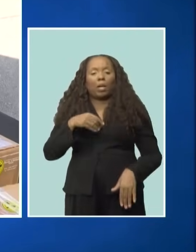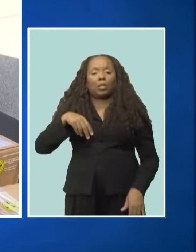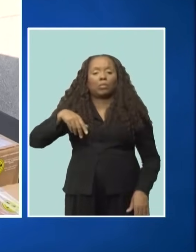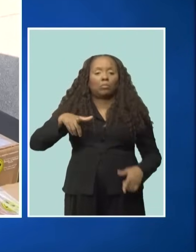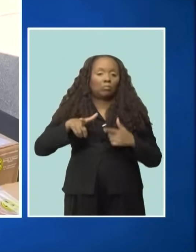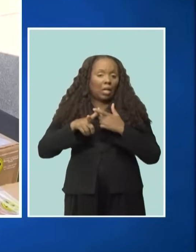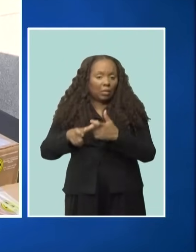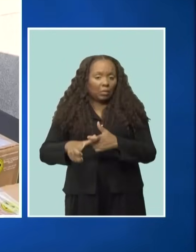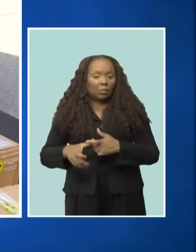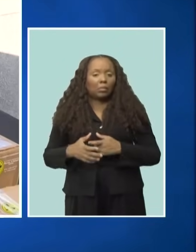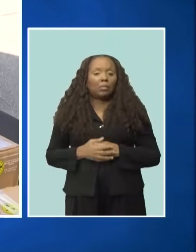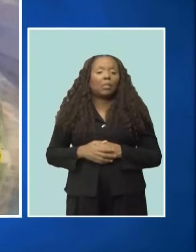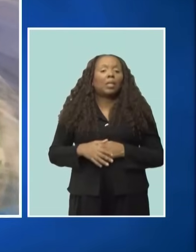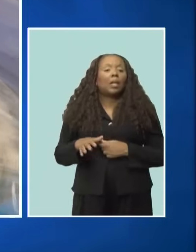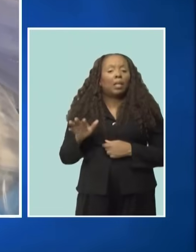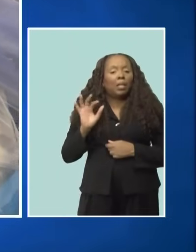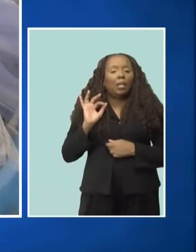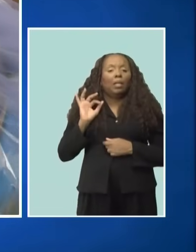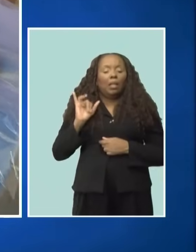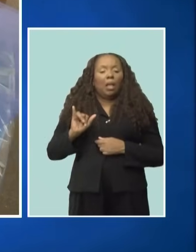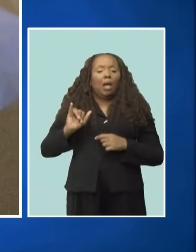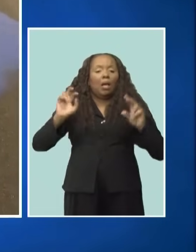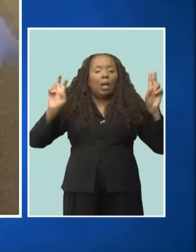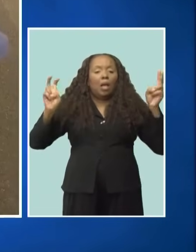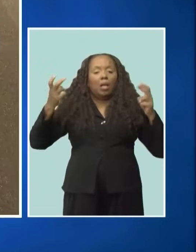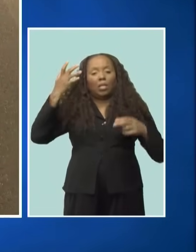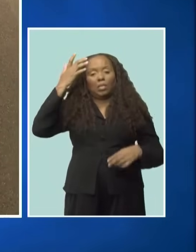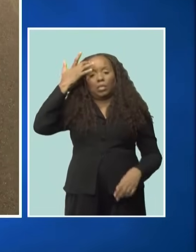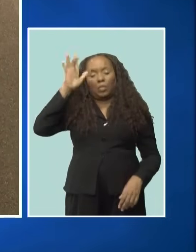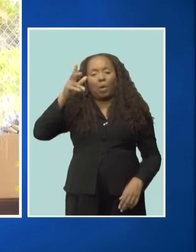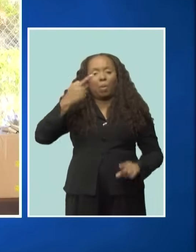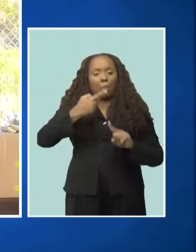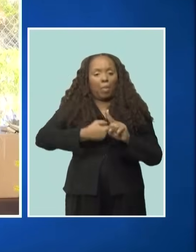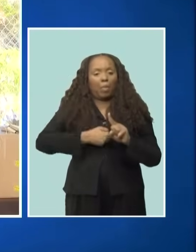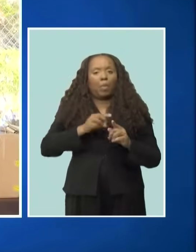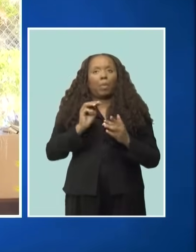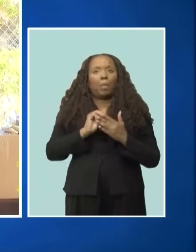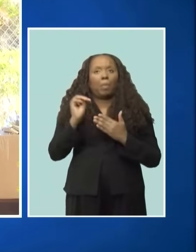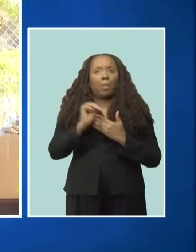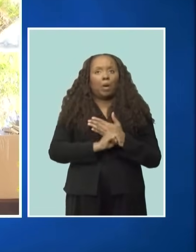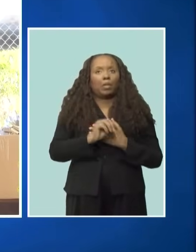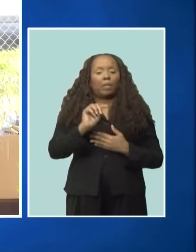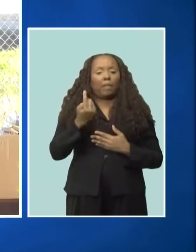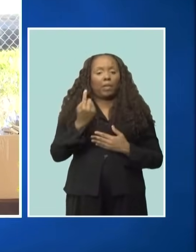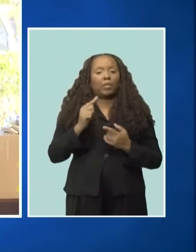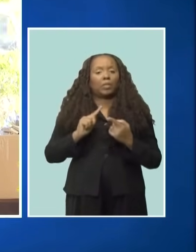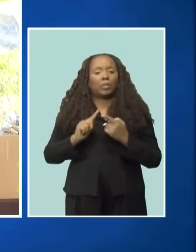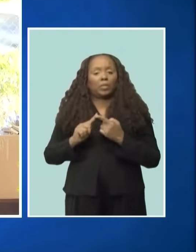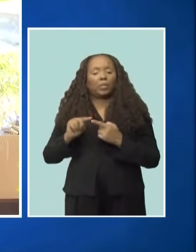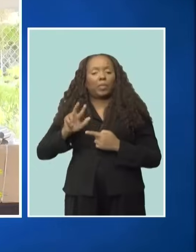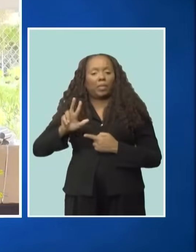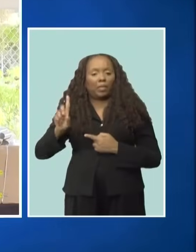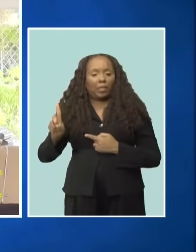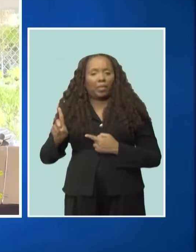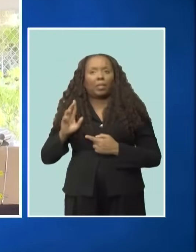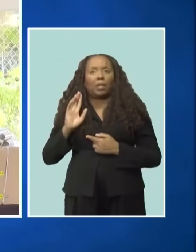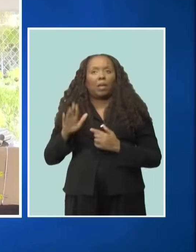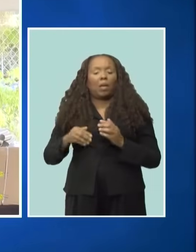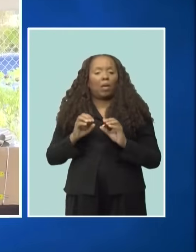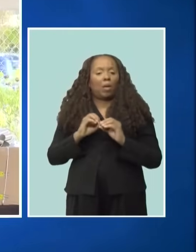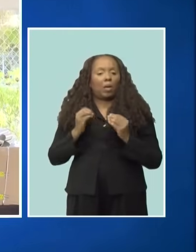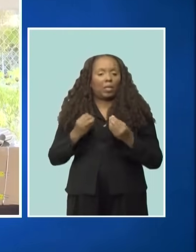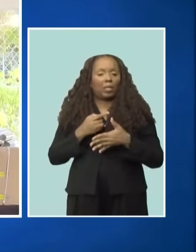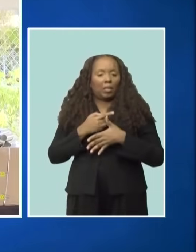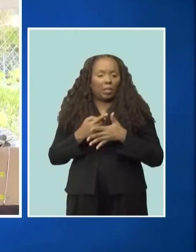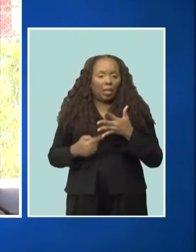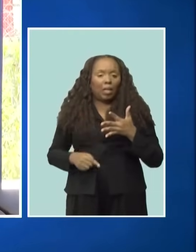part of their Coastal Hazards and Earthquake Smart Month from March 1st to 31st. The receiving organizations are the Business